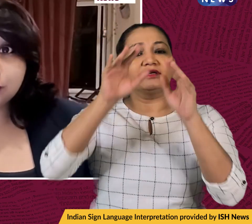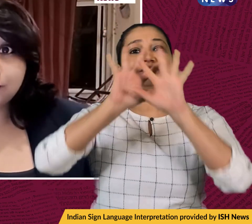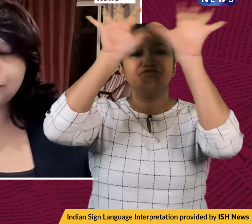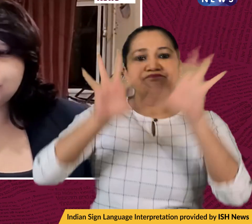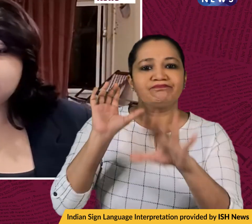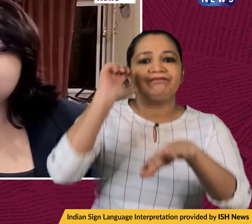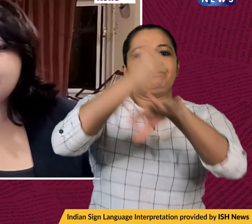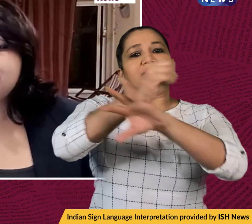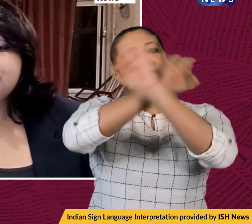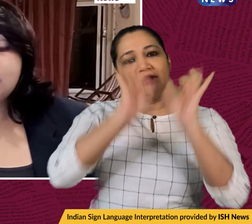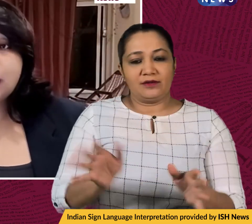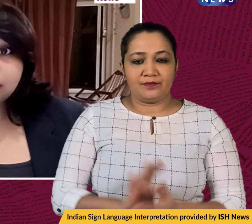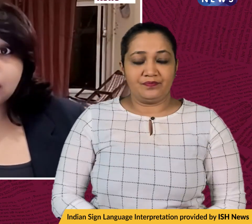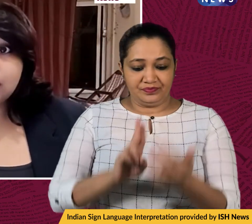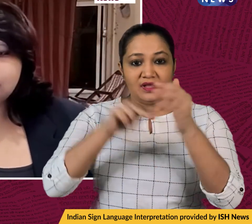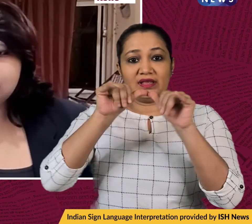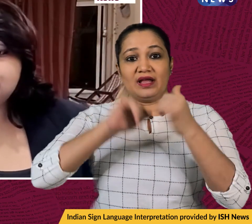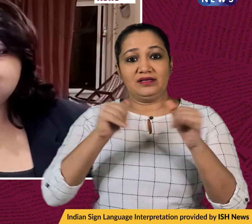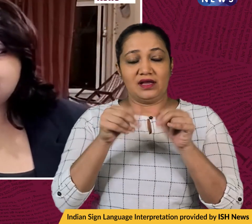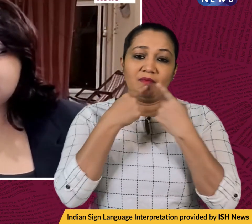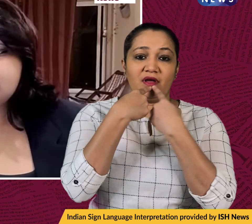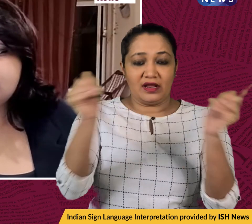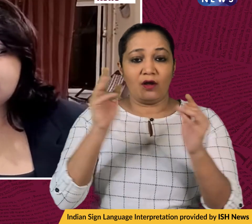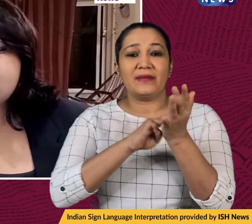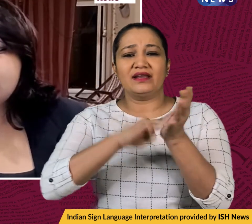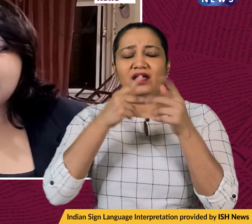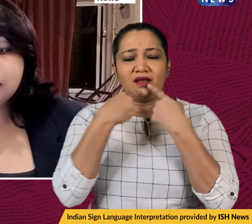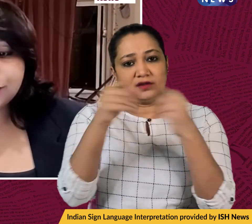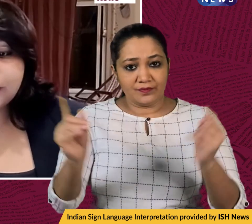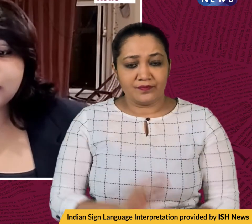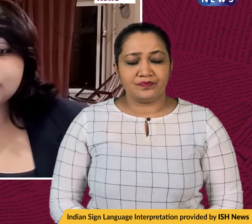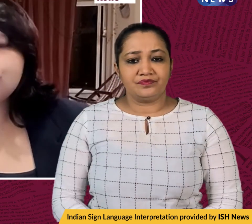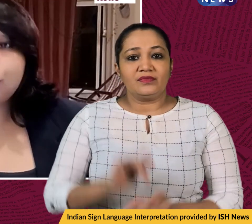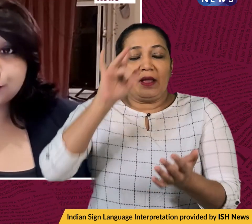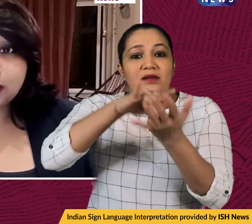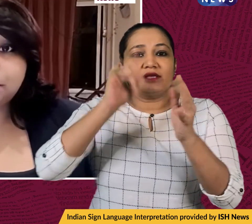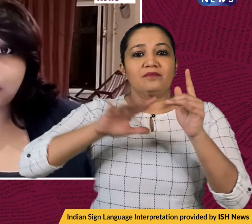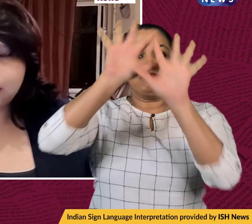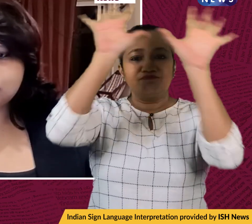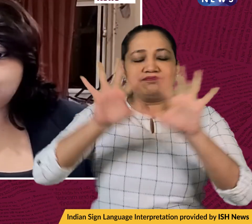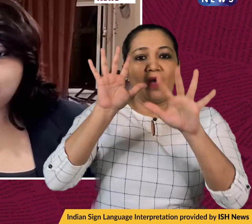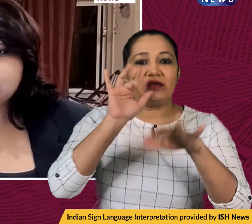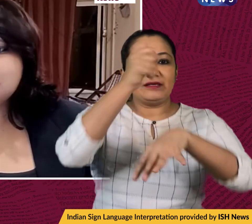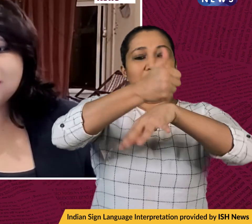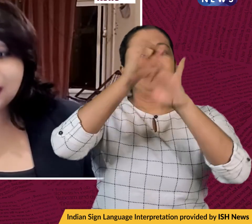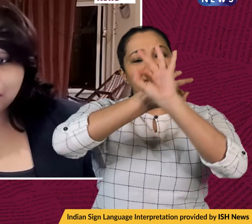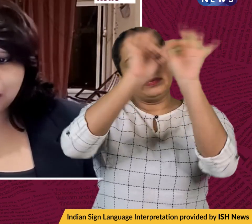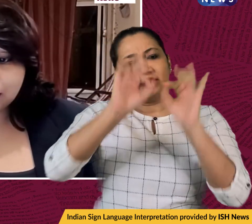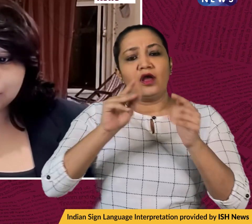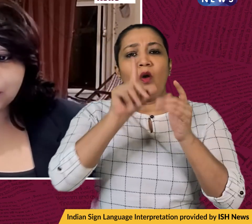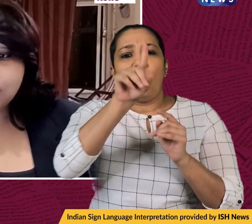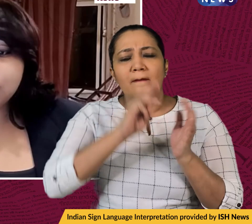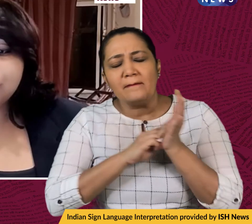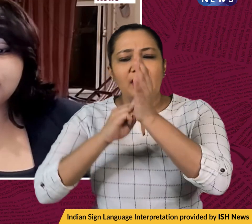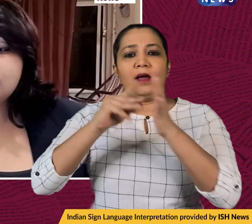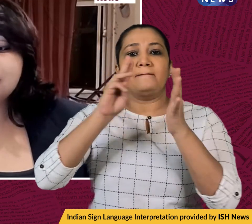to observe the universe. Now, NASA, in a statement on Monday, said it has arrived at its cosmic parking spot 1 million